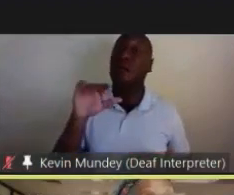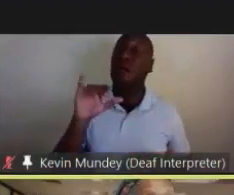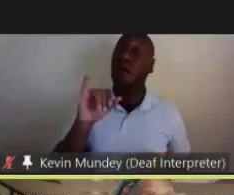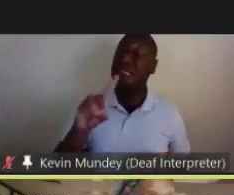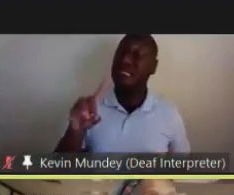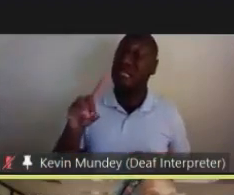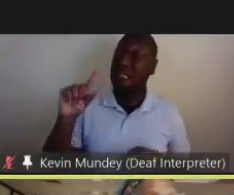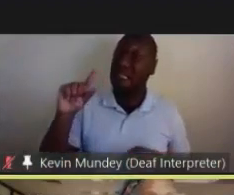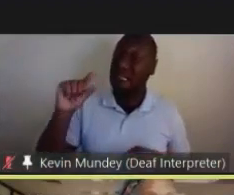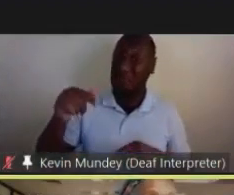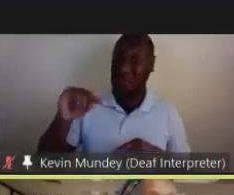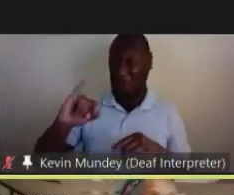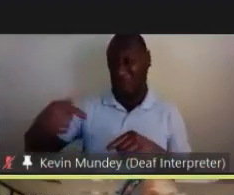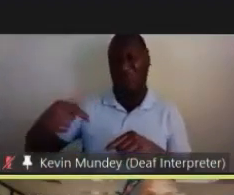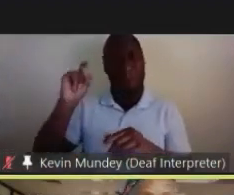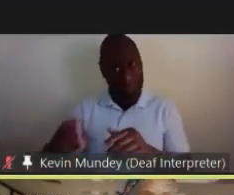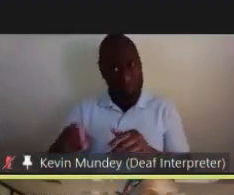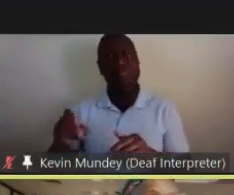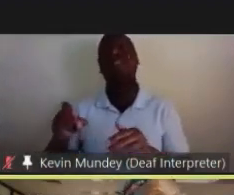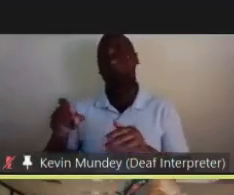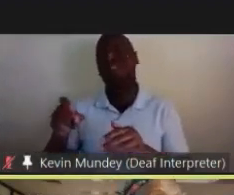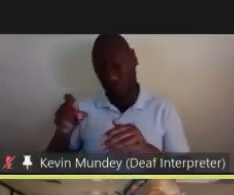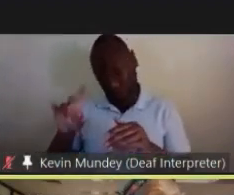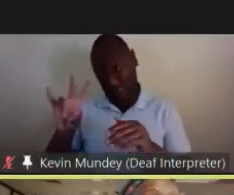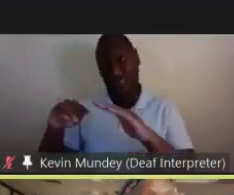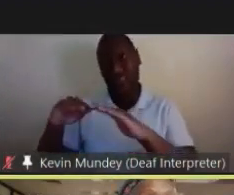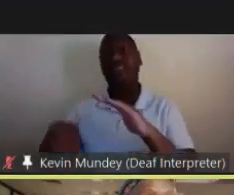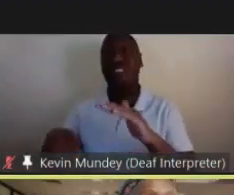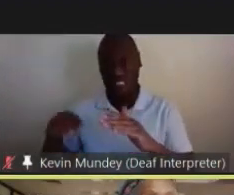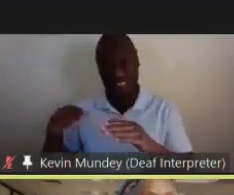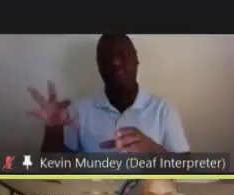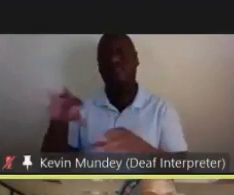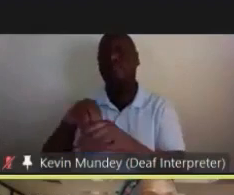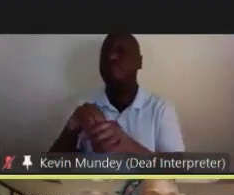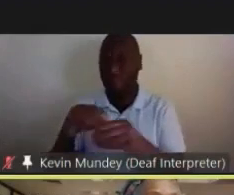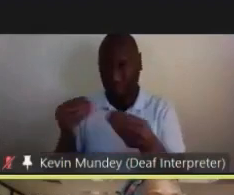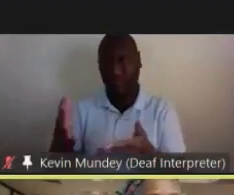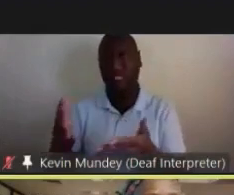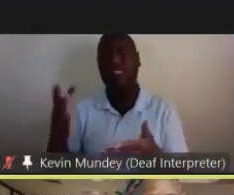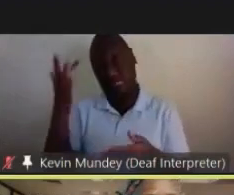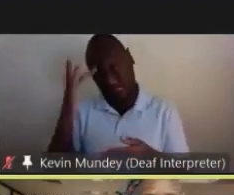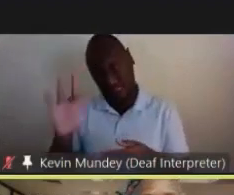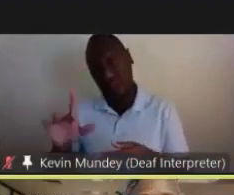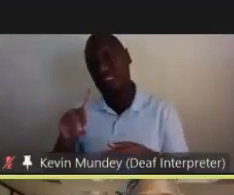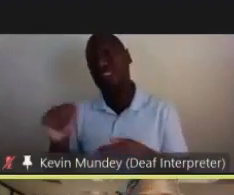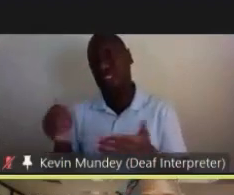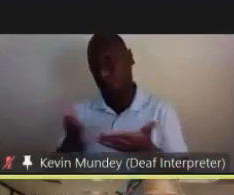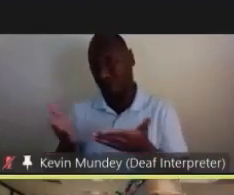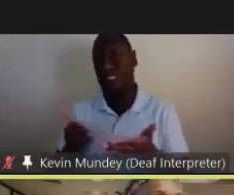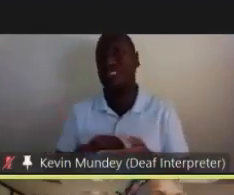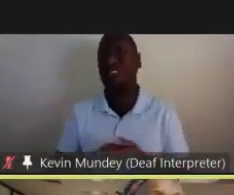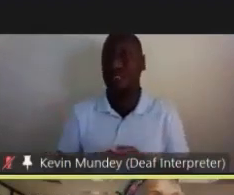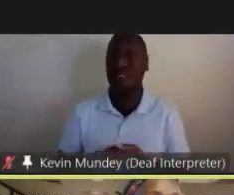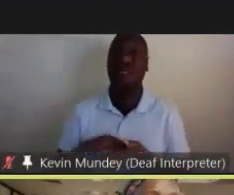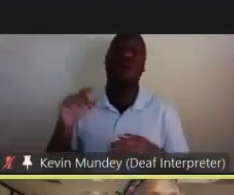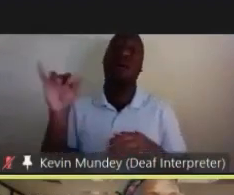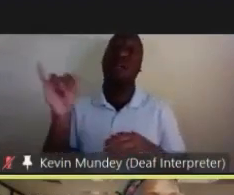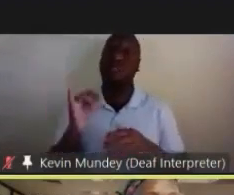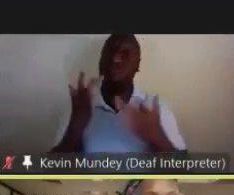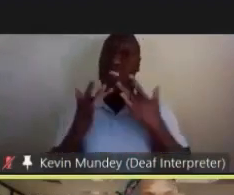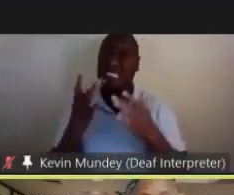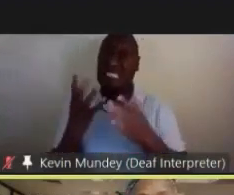below for intellectual disability services, and you must have deficits in 3 areas of